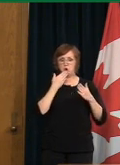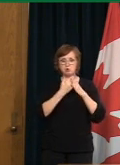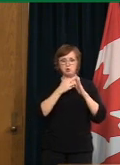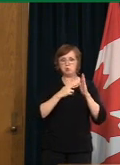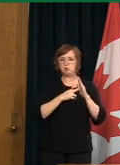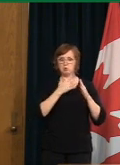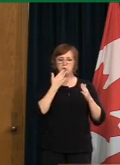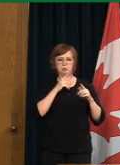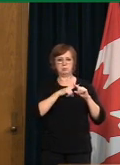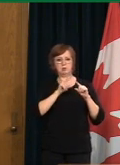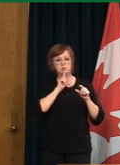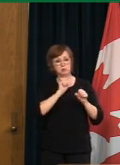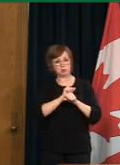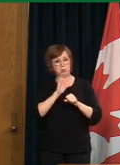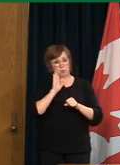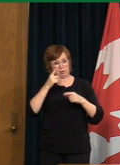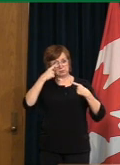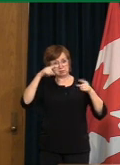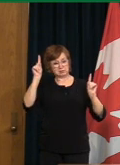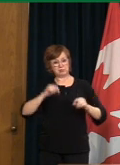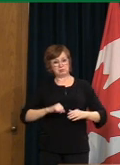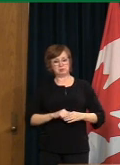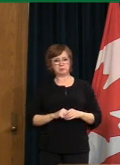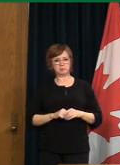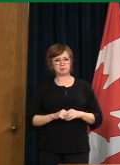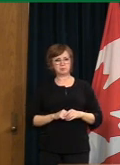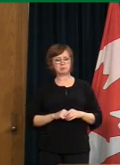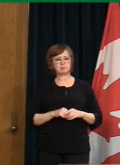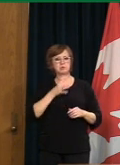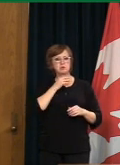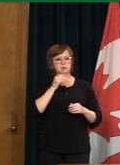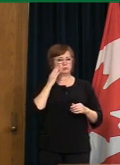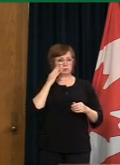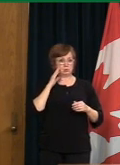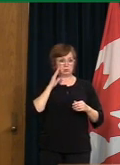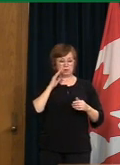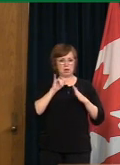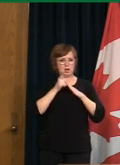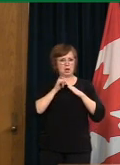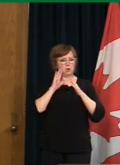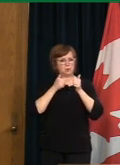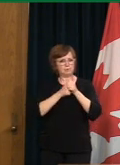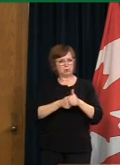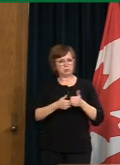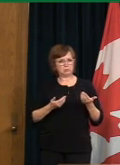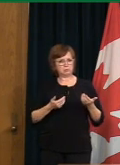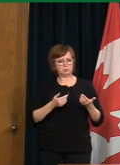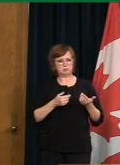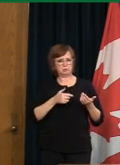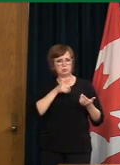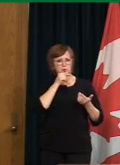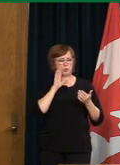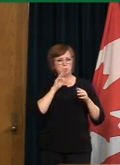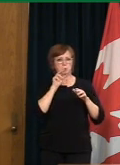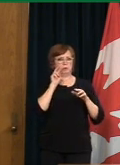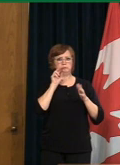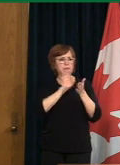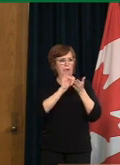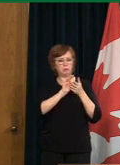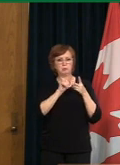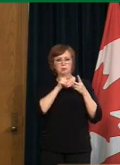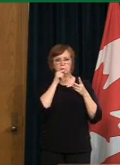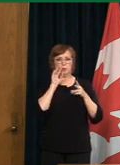like to know is, how is this going to be enforced? Are you going to be able to provide the backing that